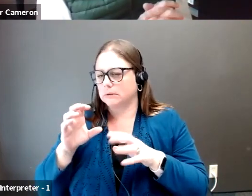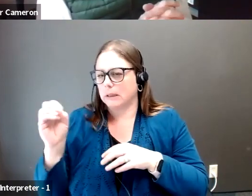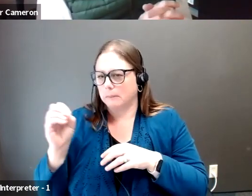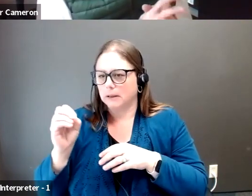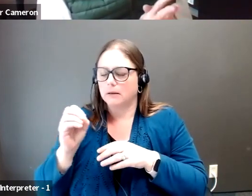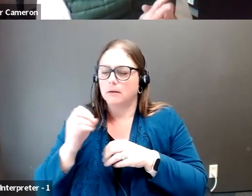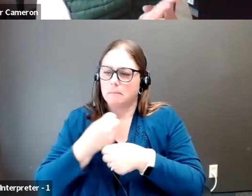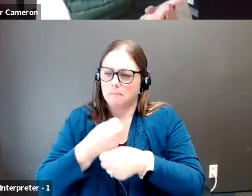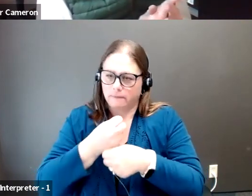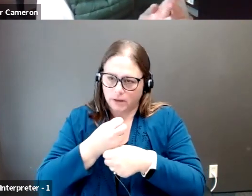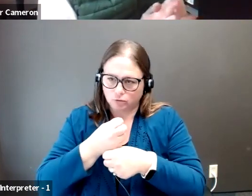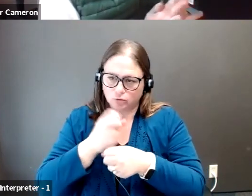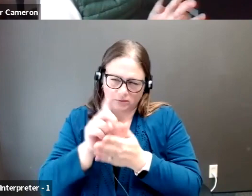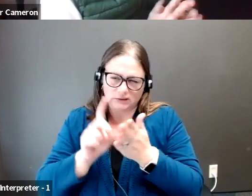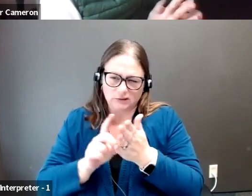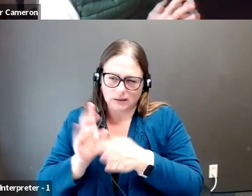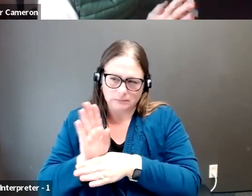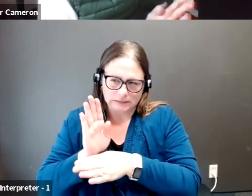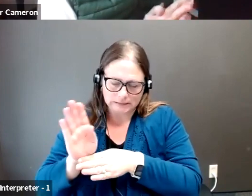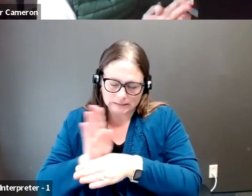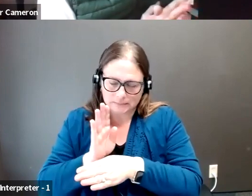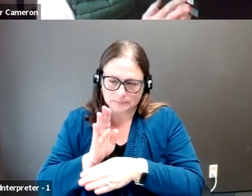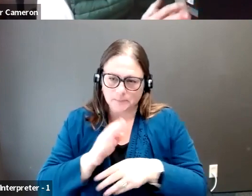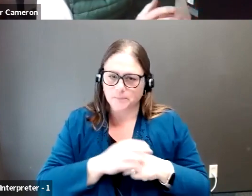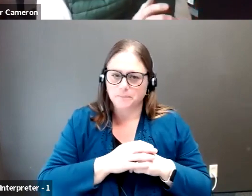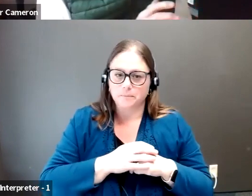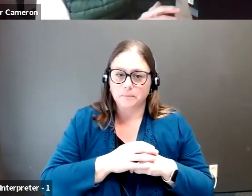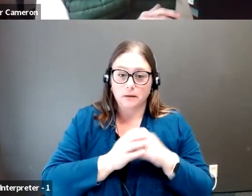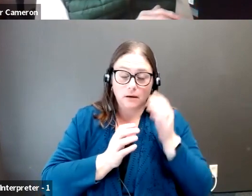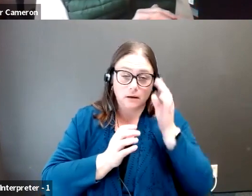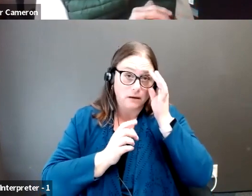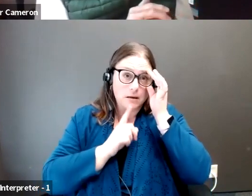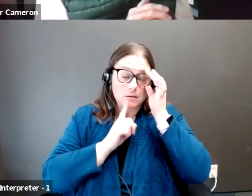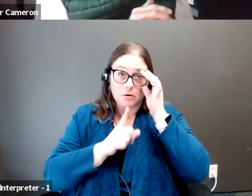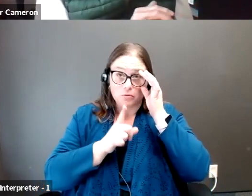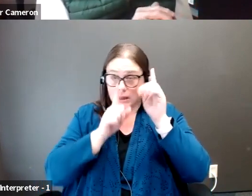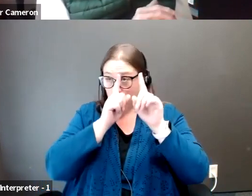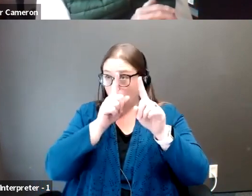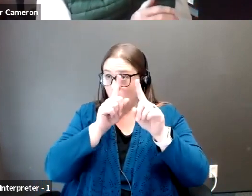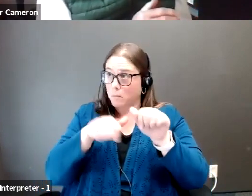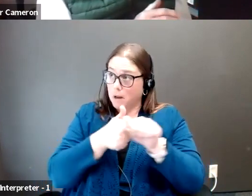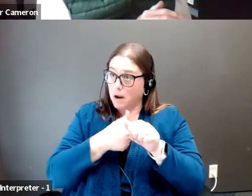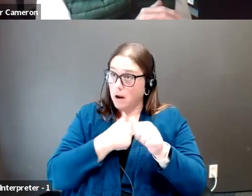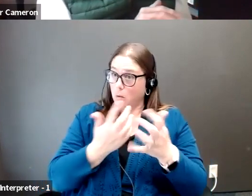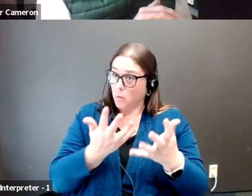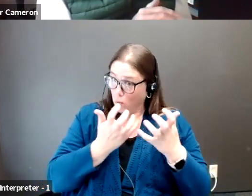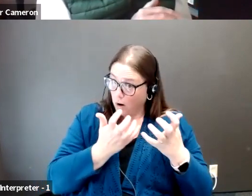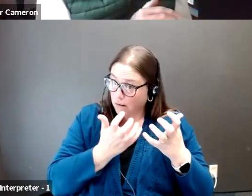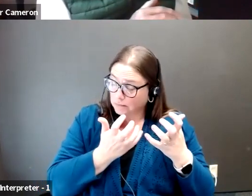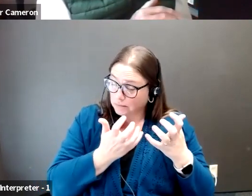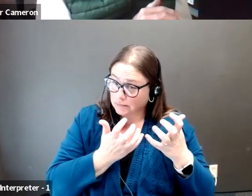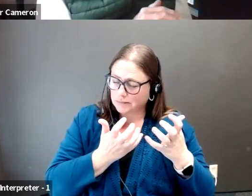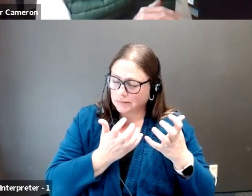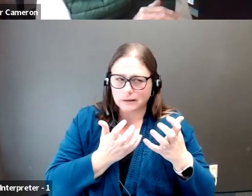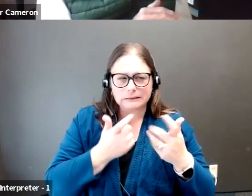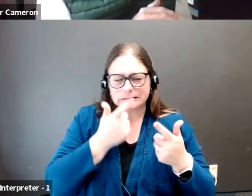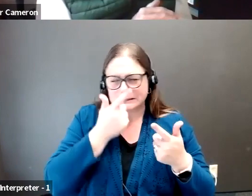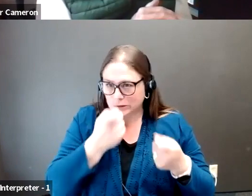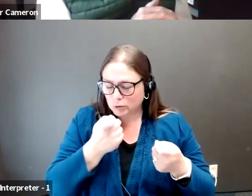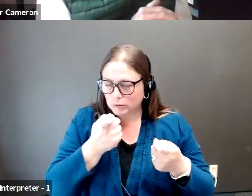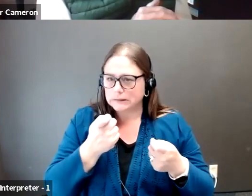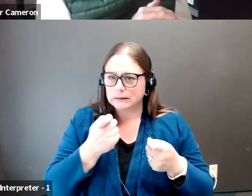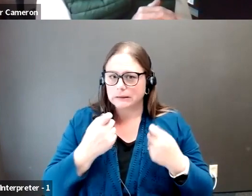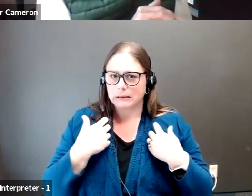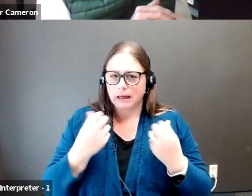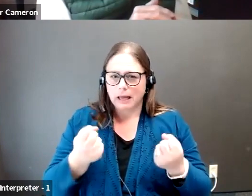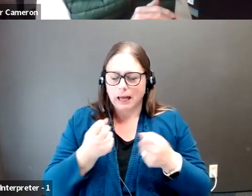design. What I really want to do is something, and it's funny how much healthcare has come up today. I wasn't